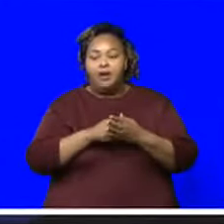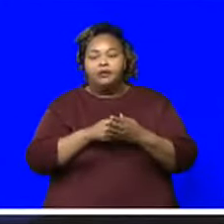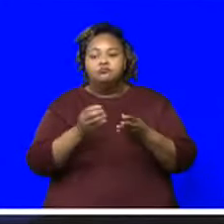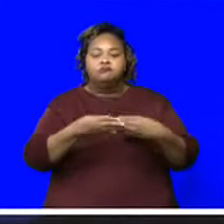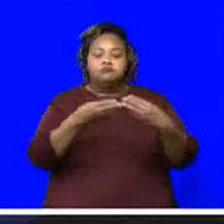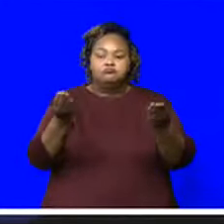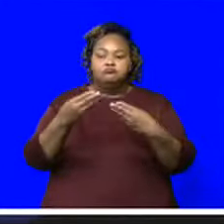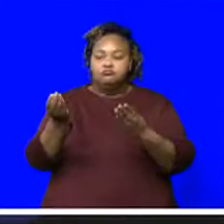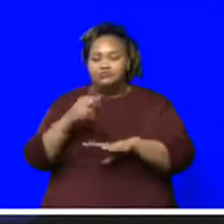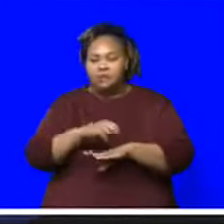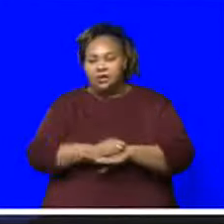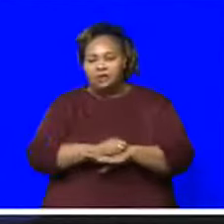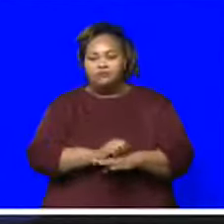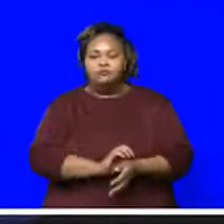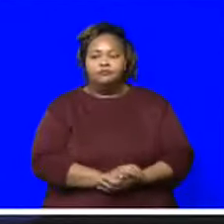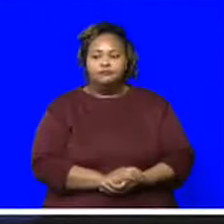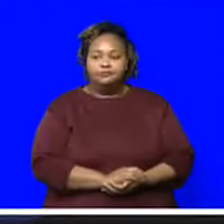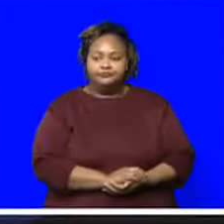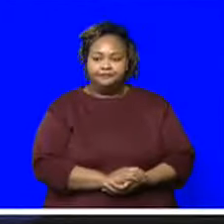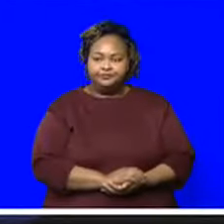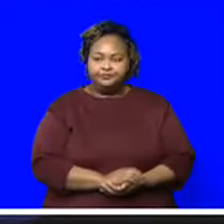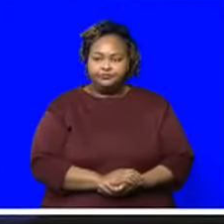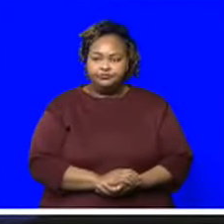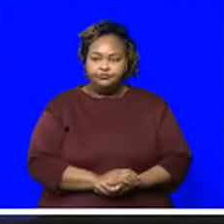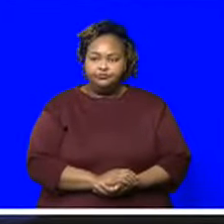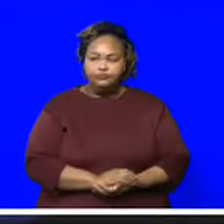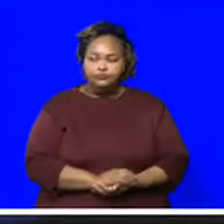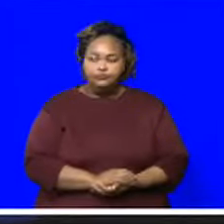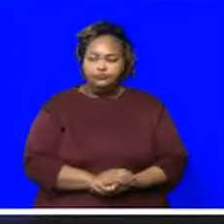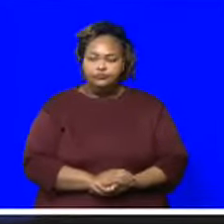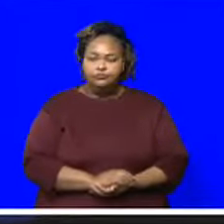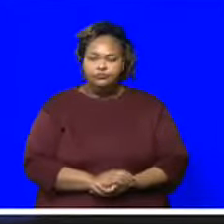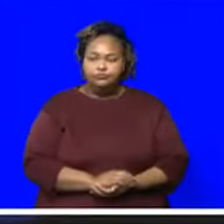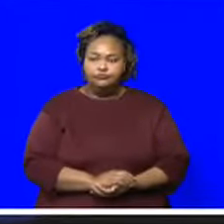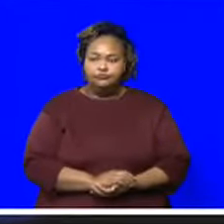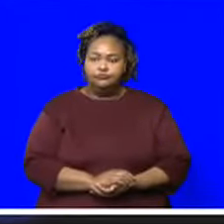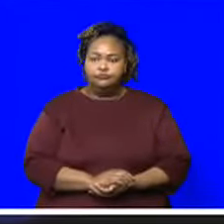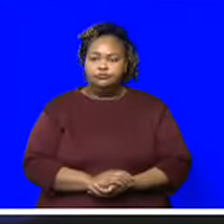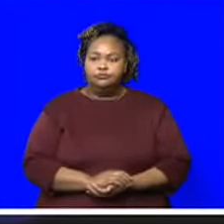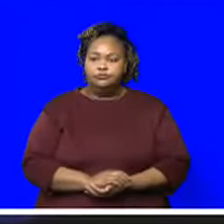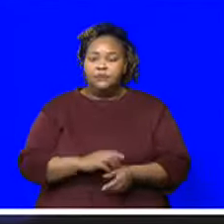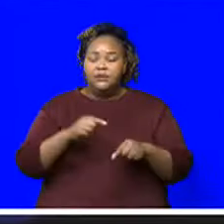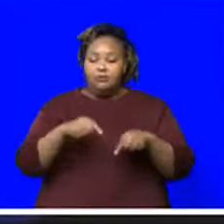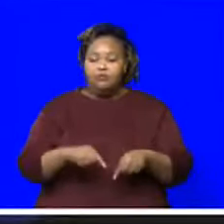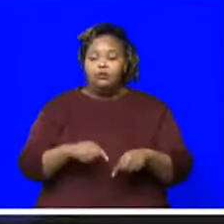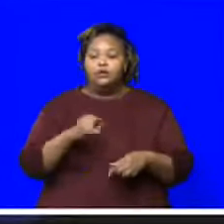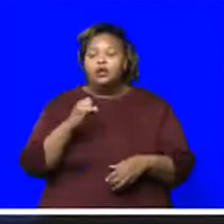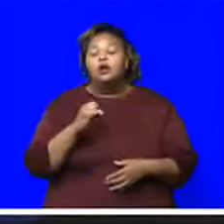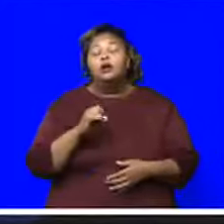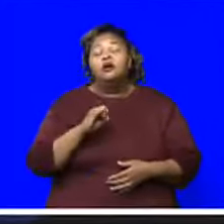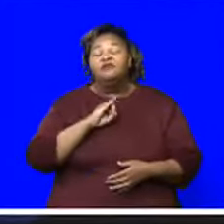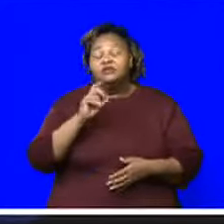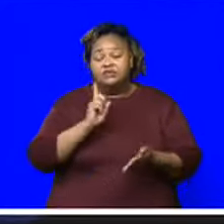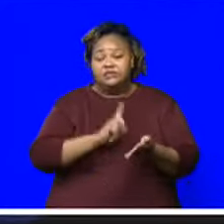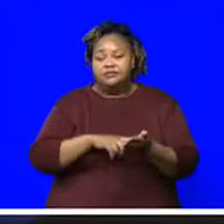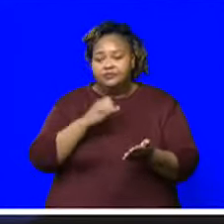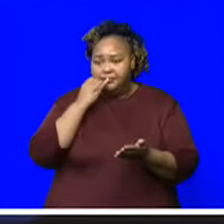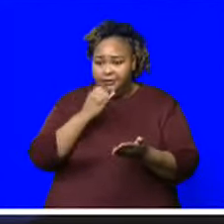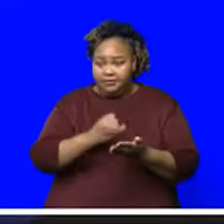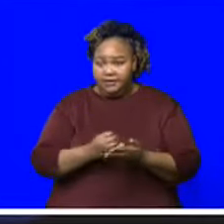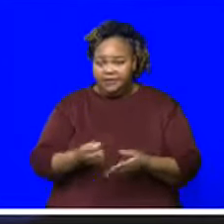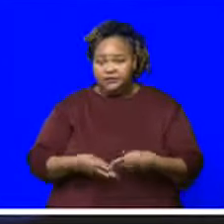electronic communication services. Sitawunika ama-license eqala kulele sithi postal